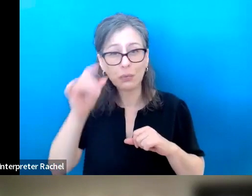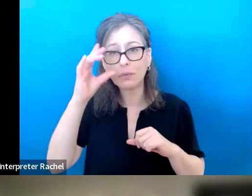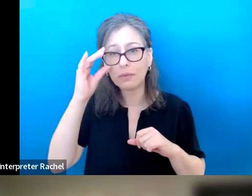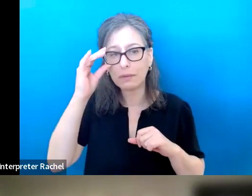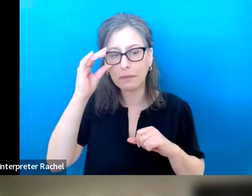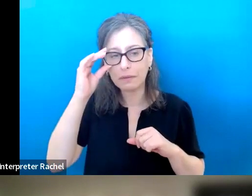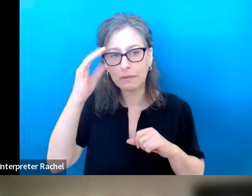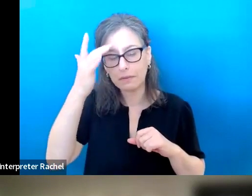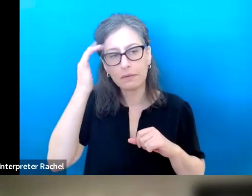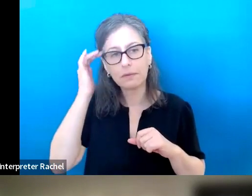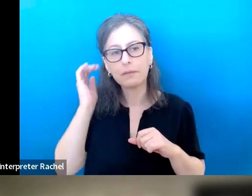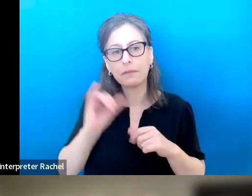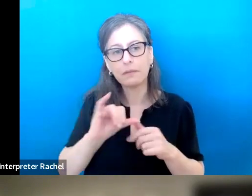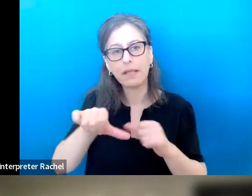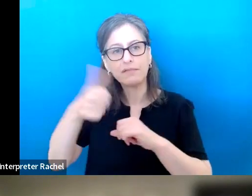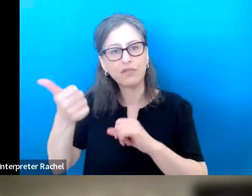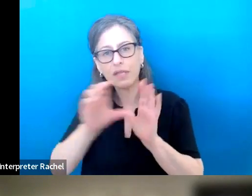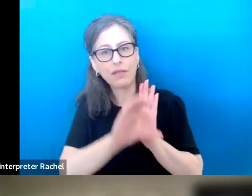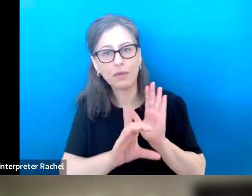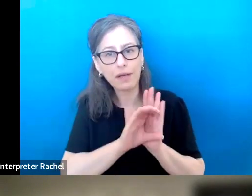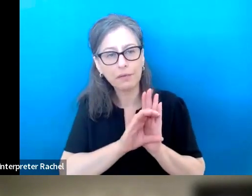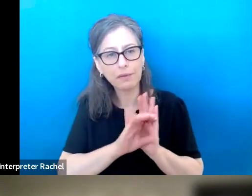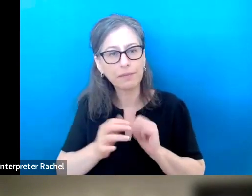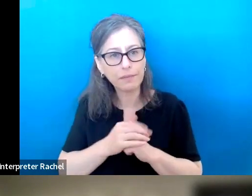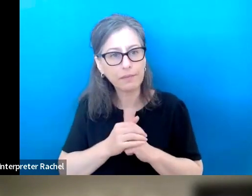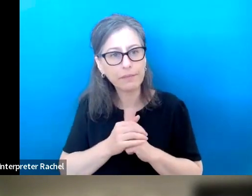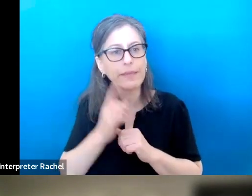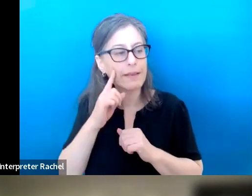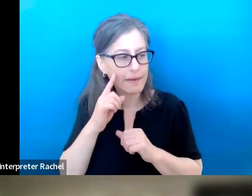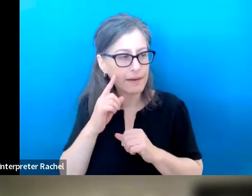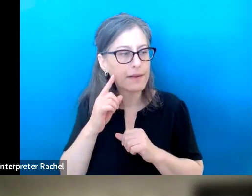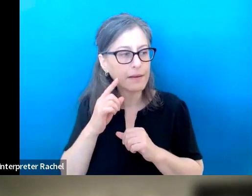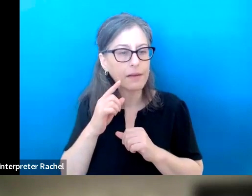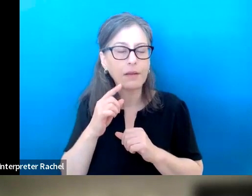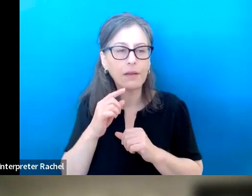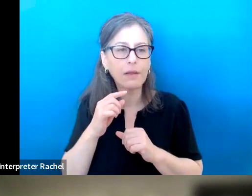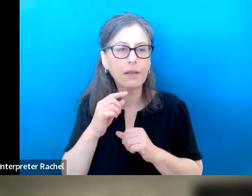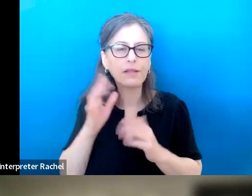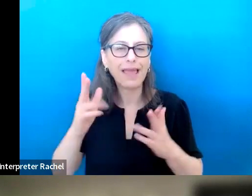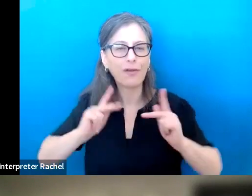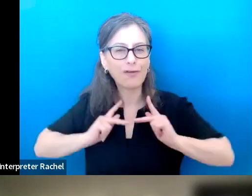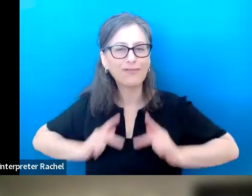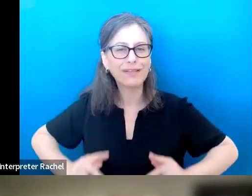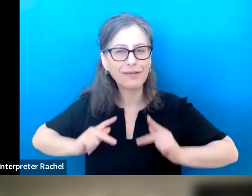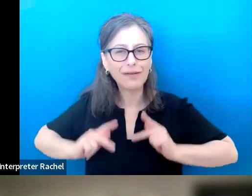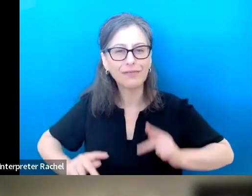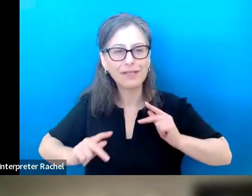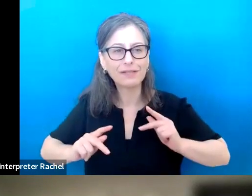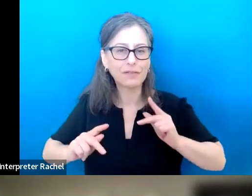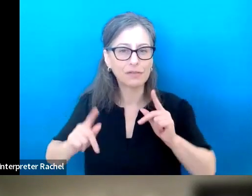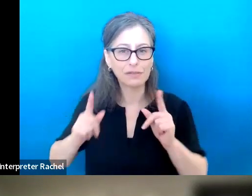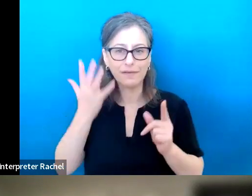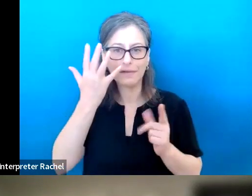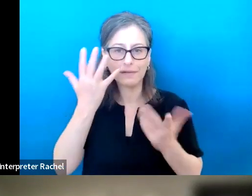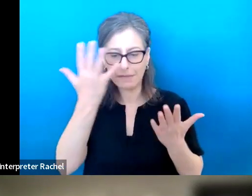Certainly with Joanna Scannon's character, for example. And then I think you see this, and I wanted her physicality to feel different by the end of the movie